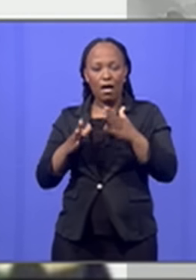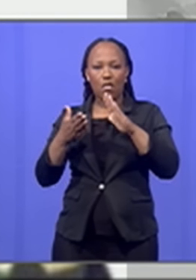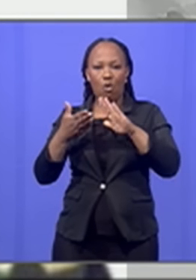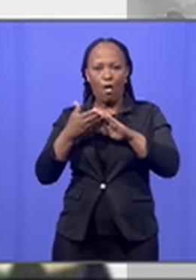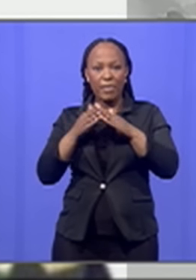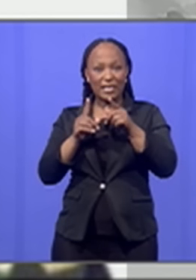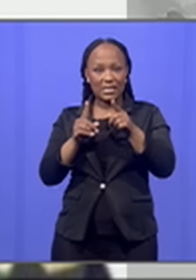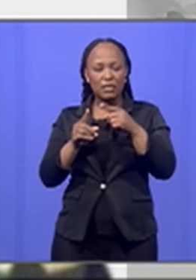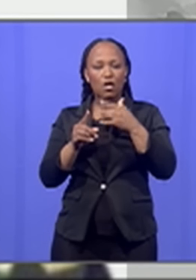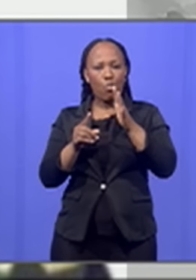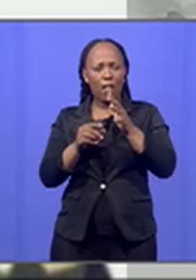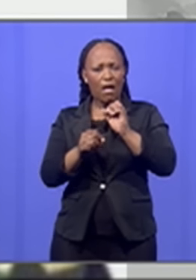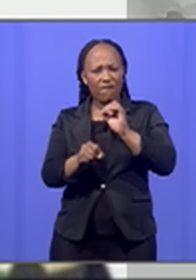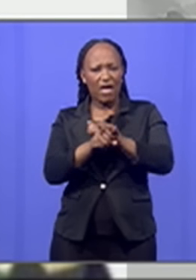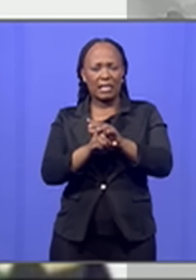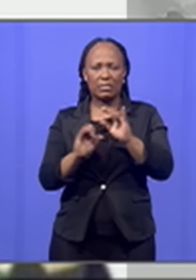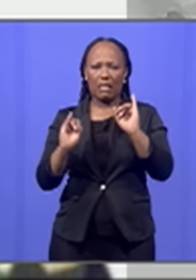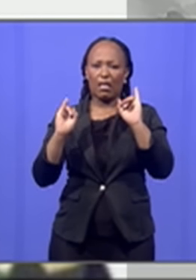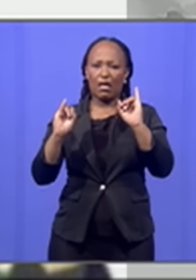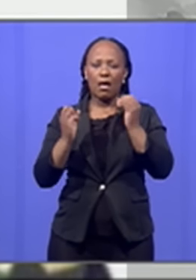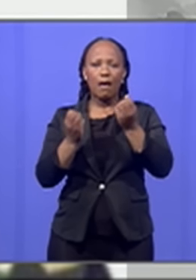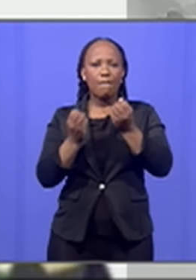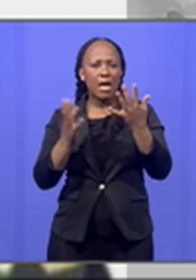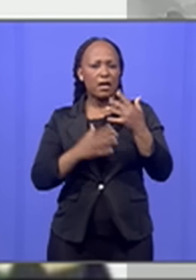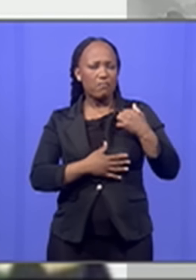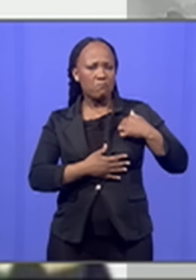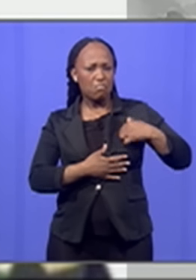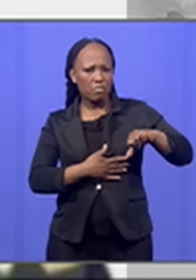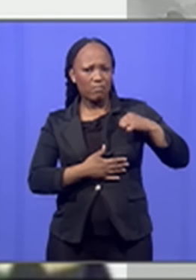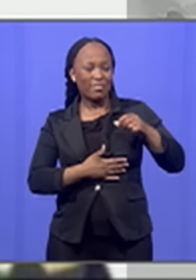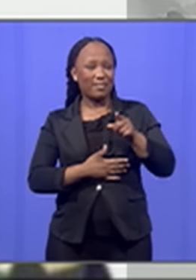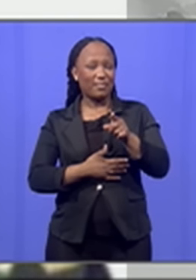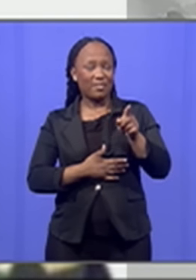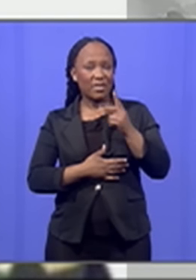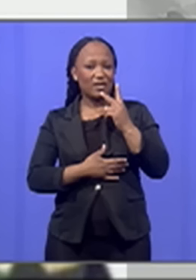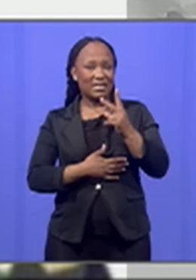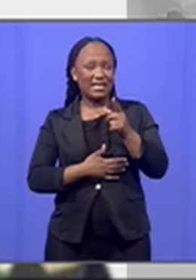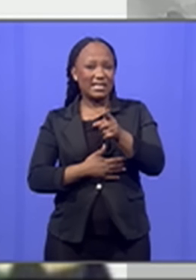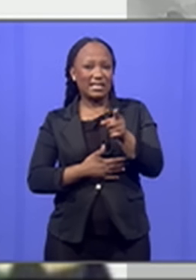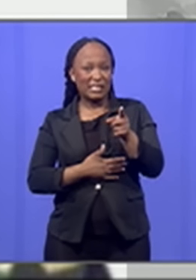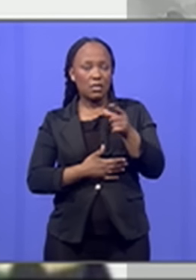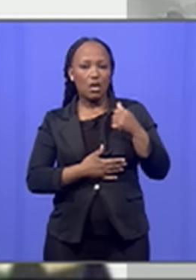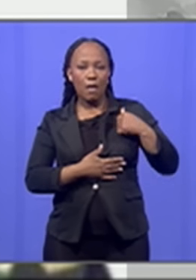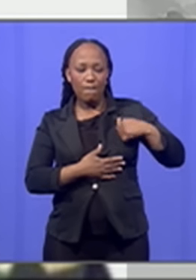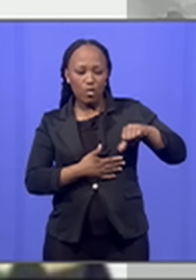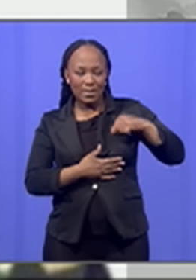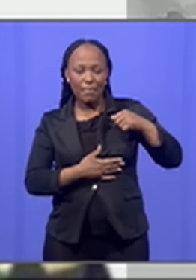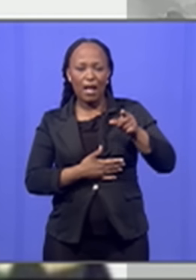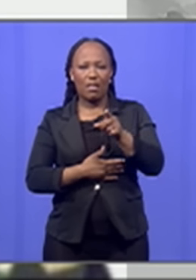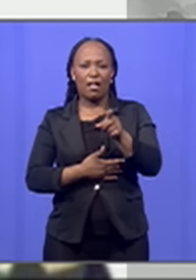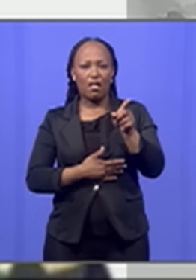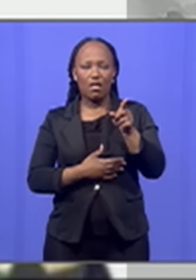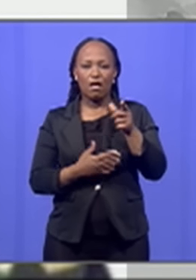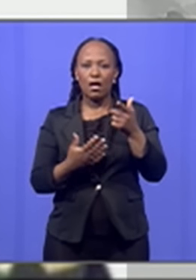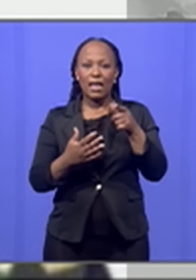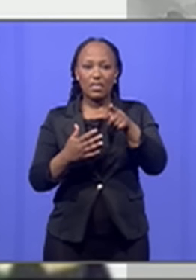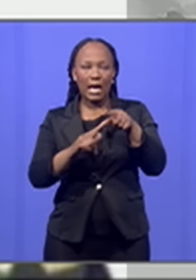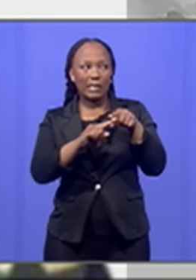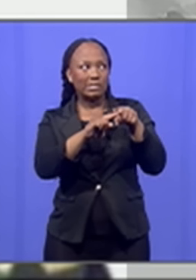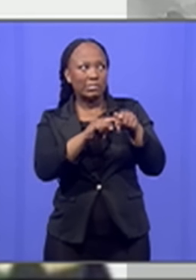to be affected the most. We have seen in many municipalities wherein these municipalities solely rely